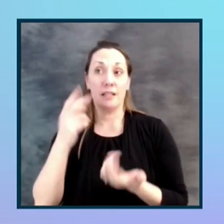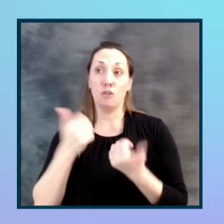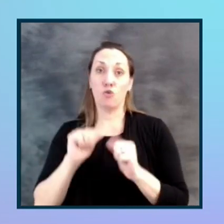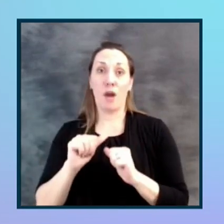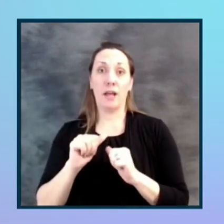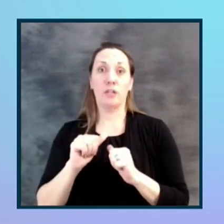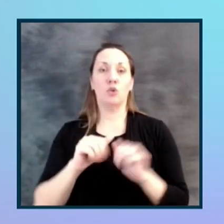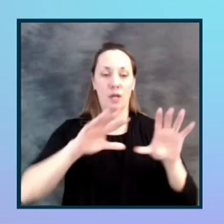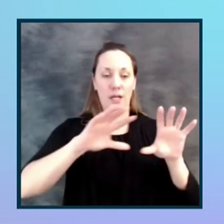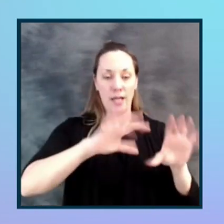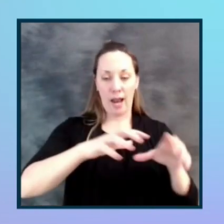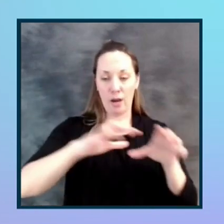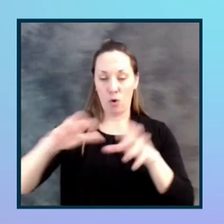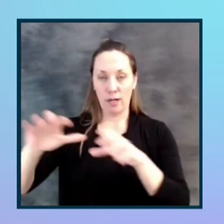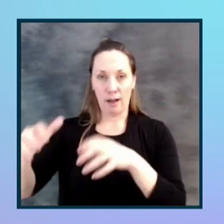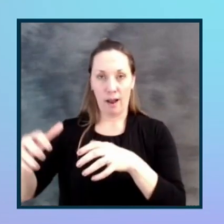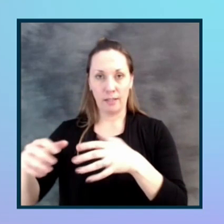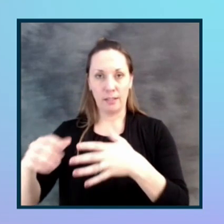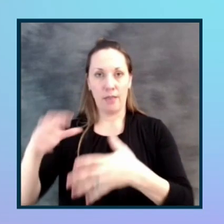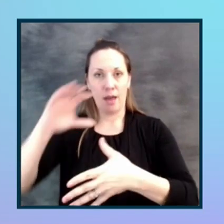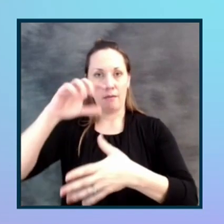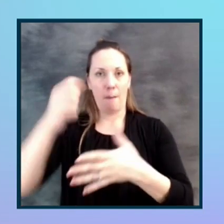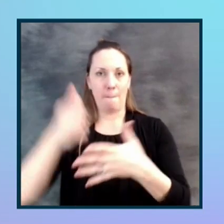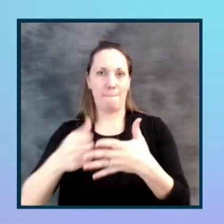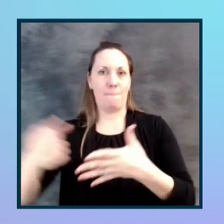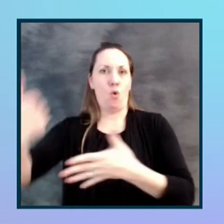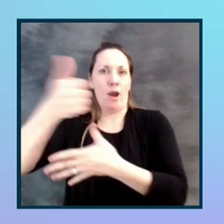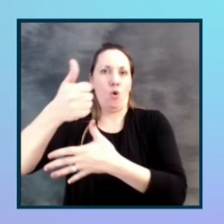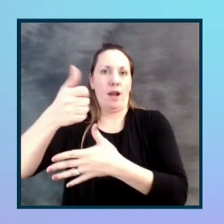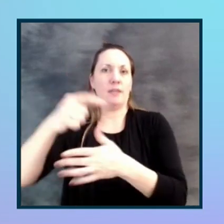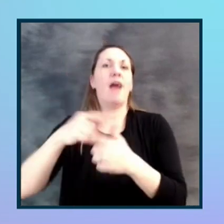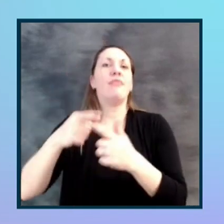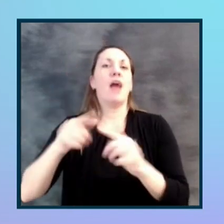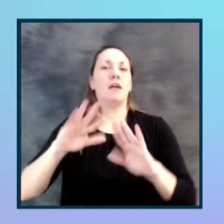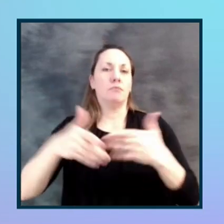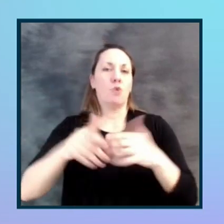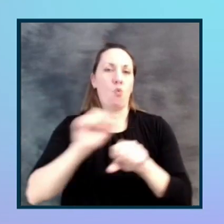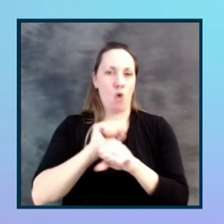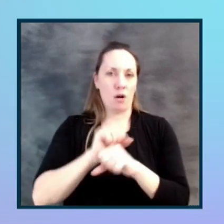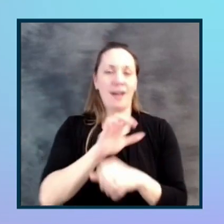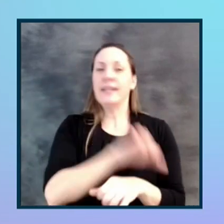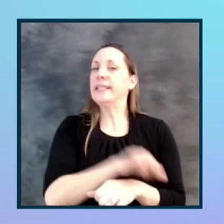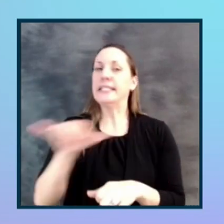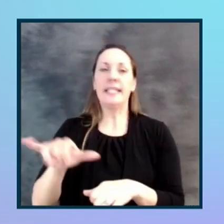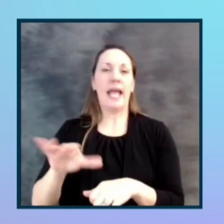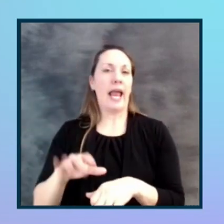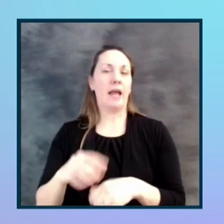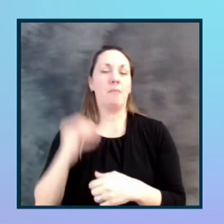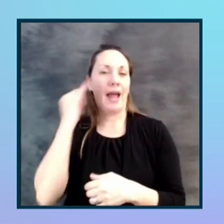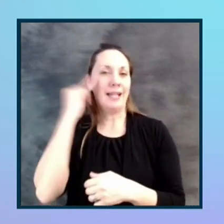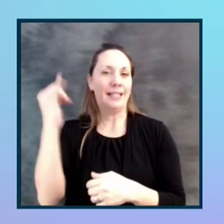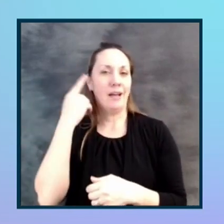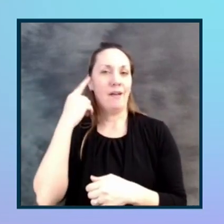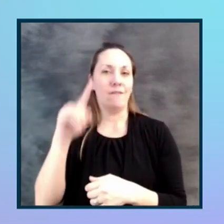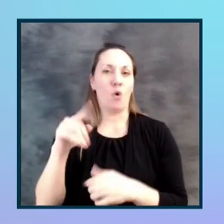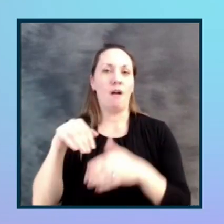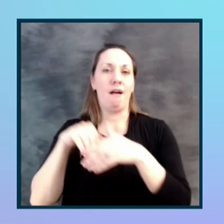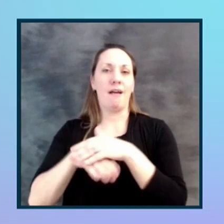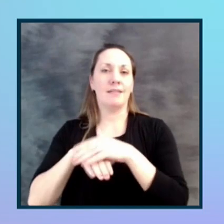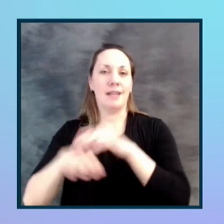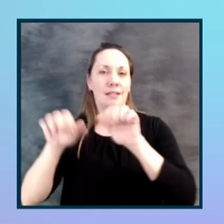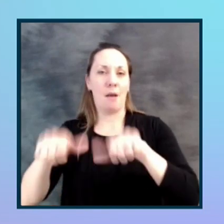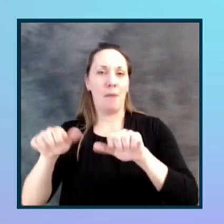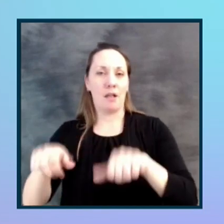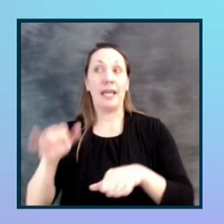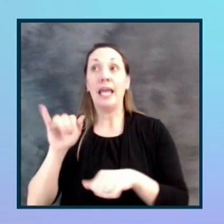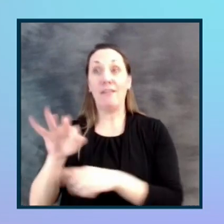it, prioritize it, and work on it. So the same framework applies for accessibility as well. If it's an existing website,